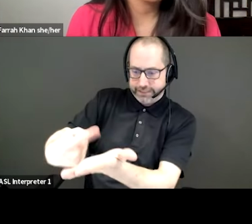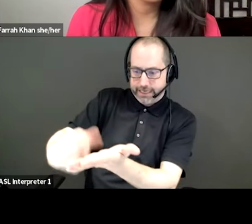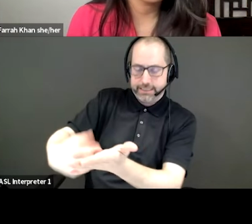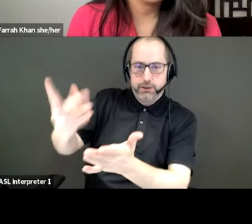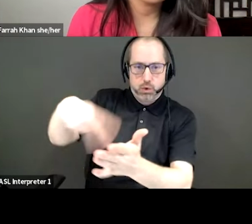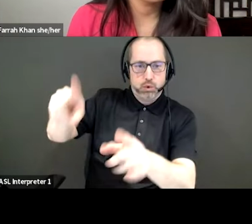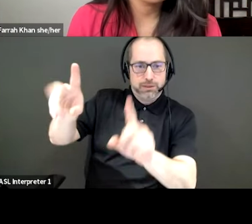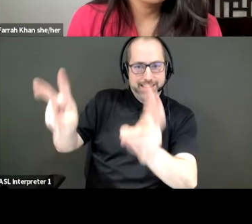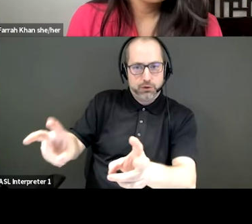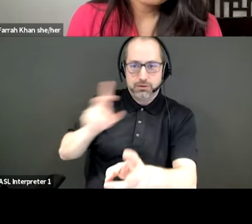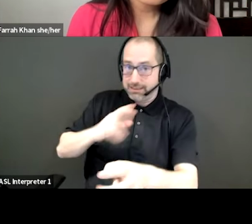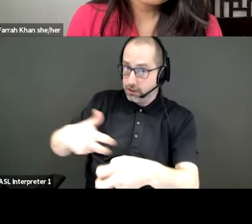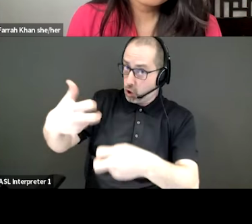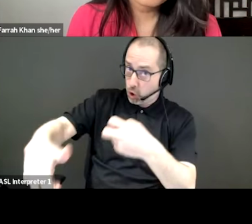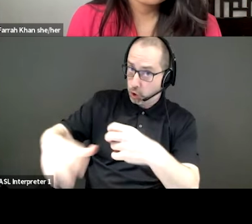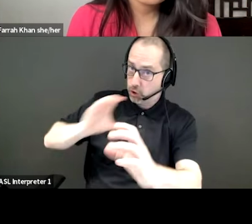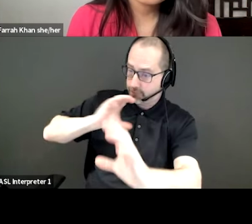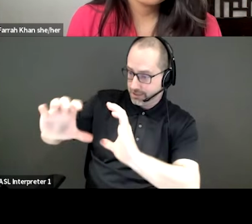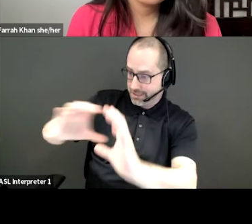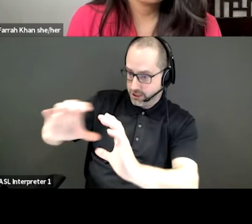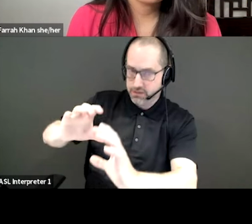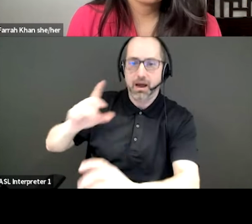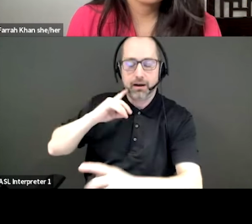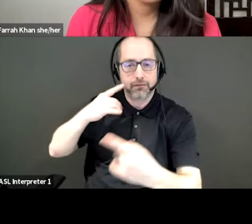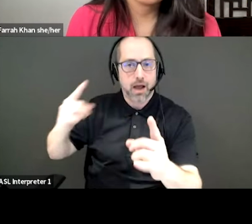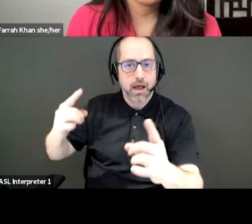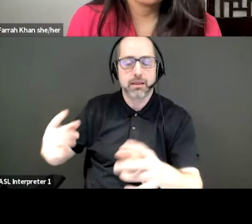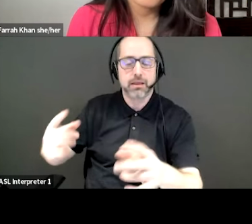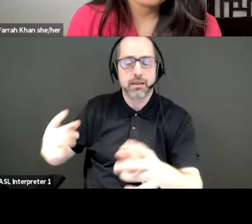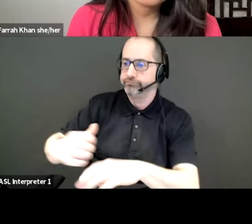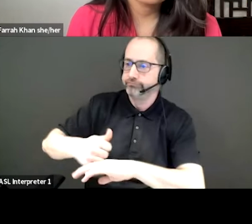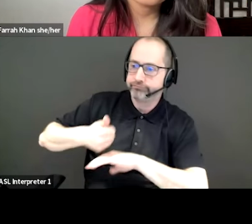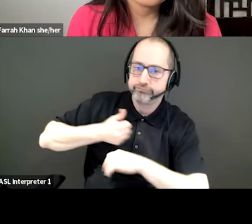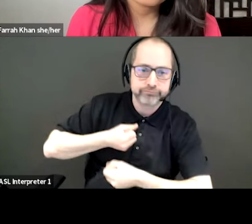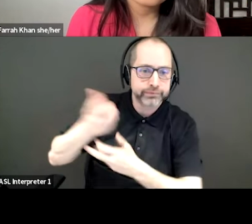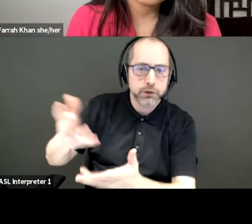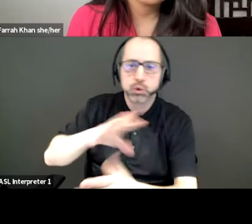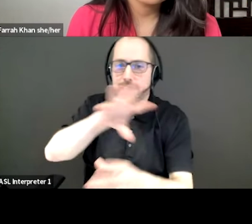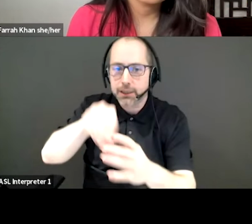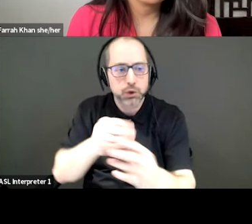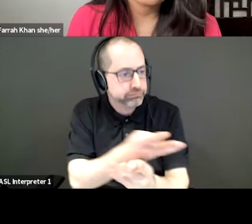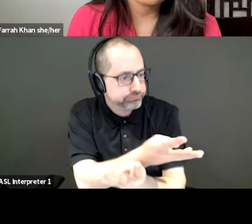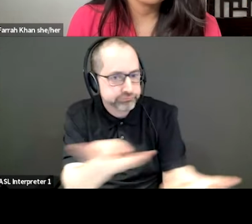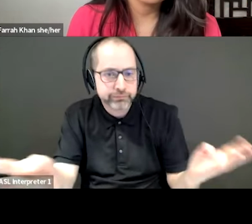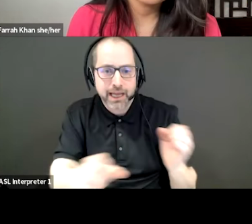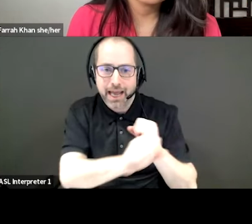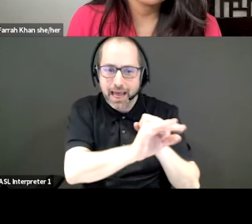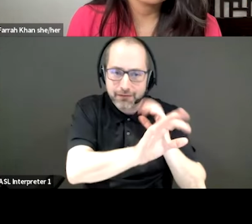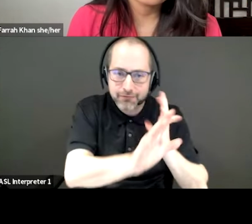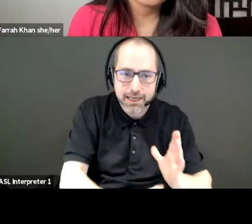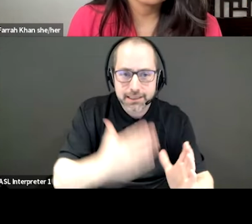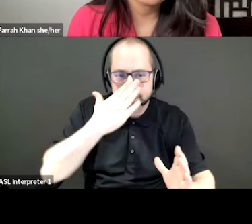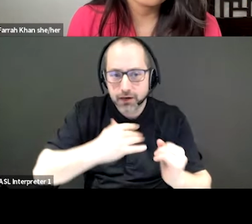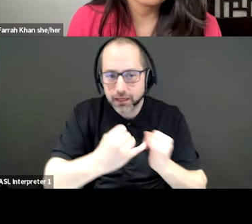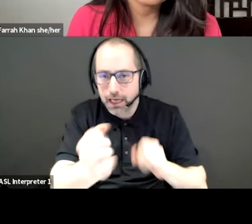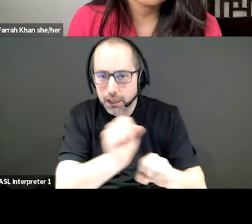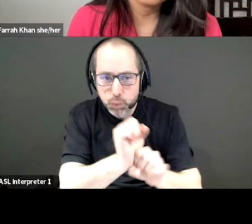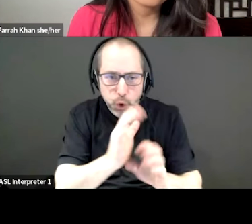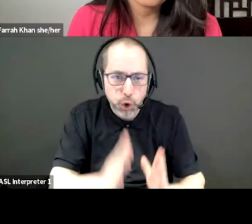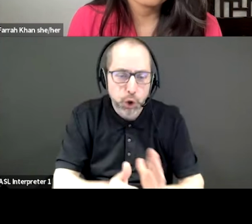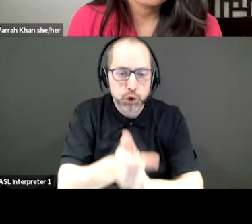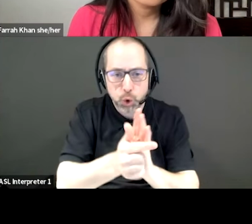these hard conversations to include people from across the spectrum, advocates, frontline workers, students, supporters, administrators, lawyers,